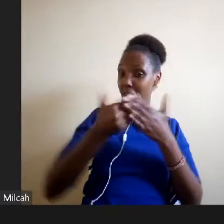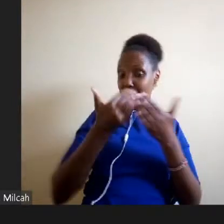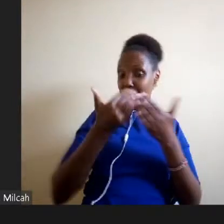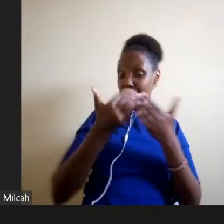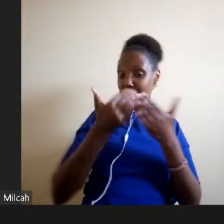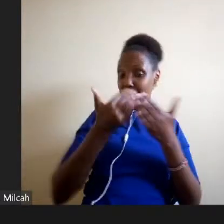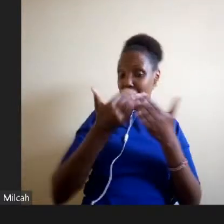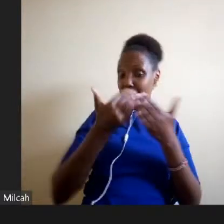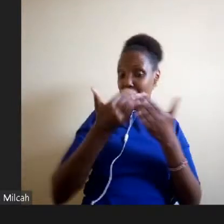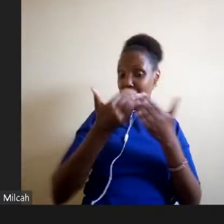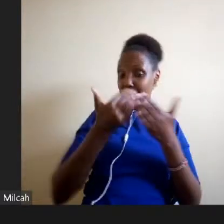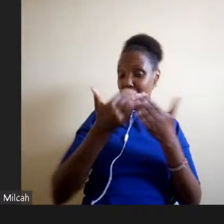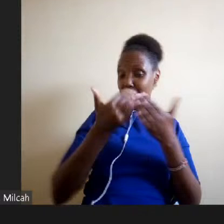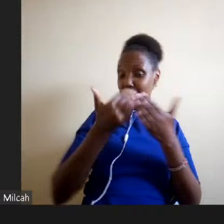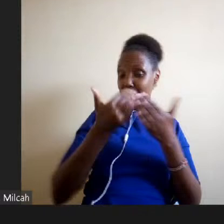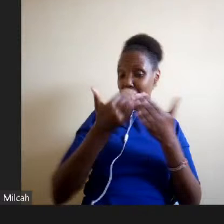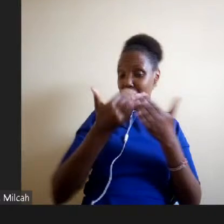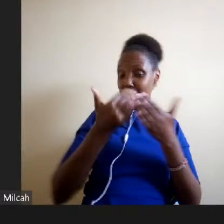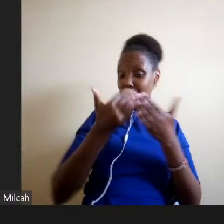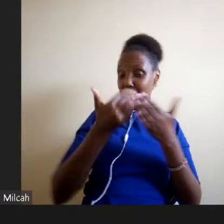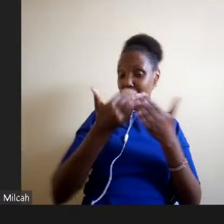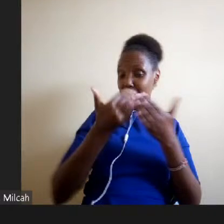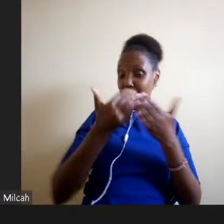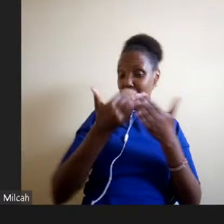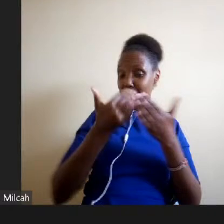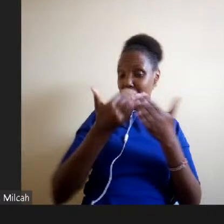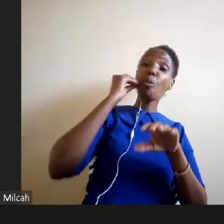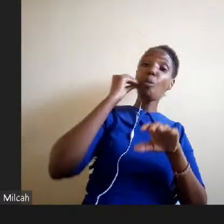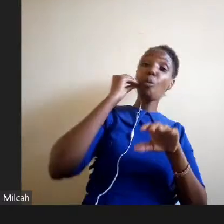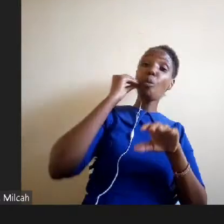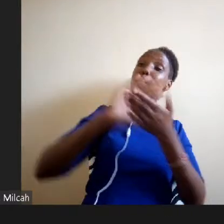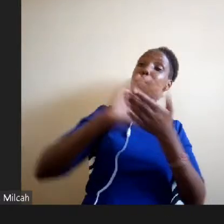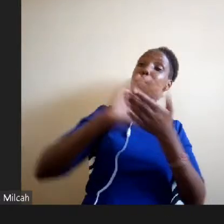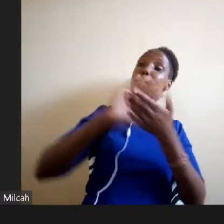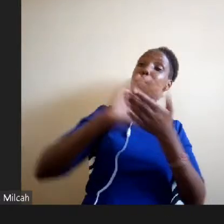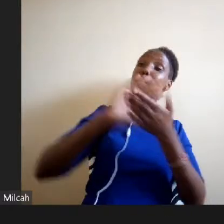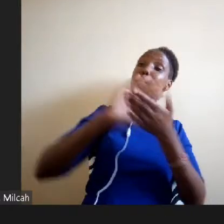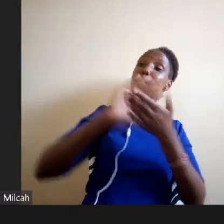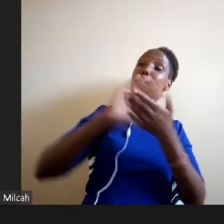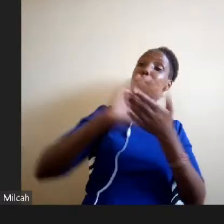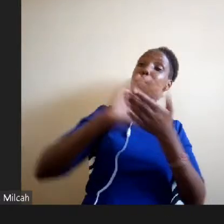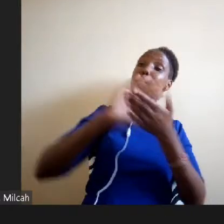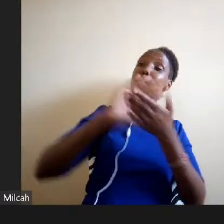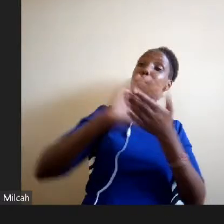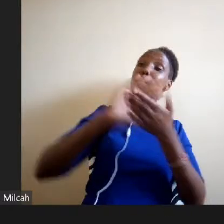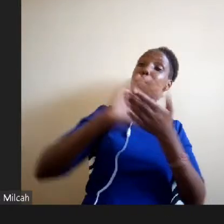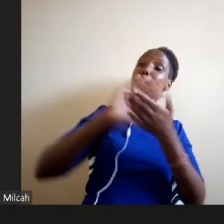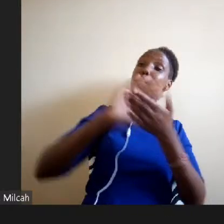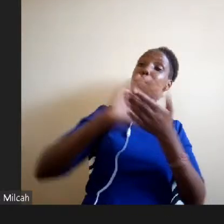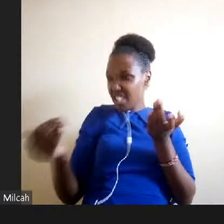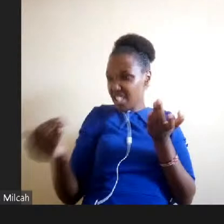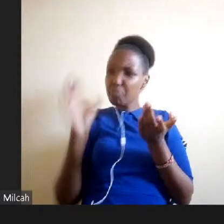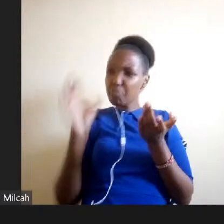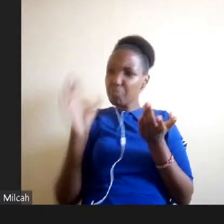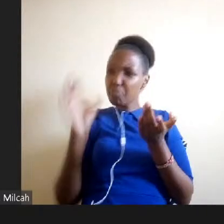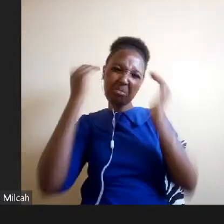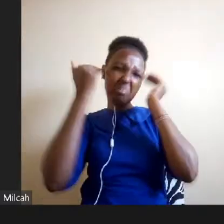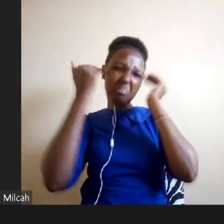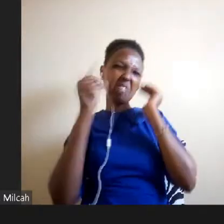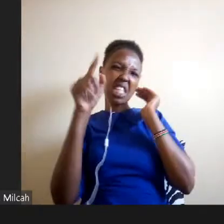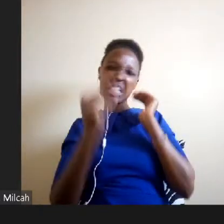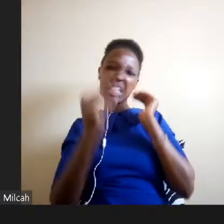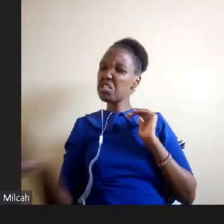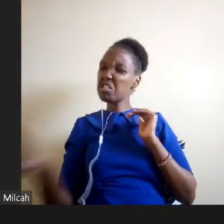Your home should be as conducive as possible. Give them a listening ear. Don't judge them. Don't overreact. Let them